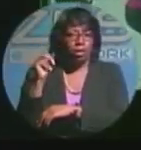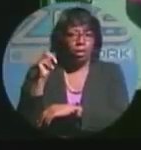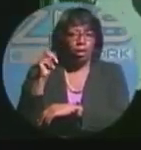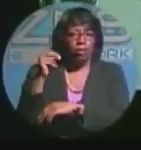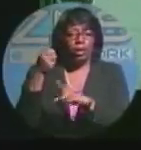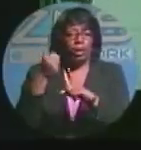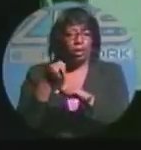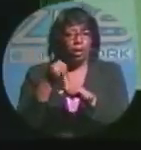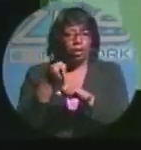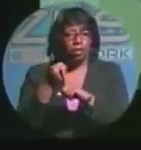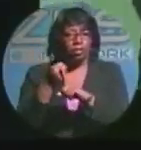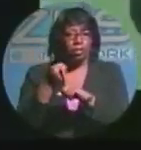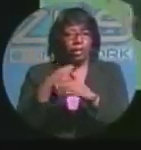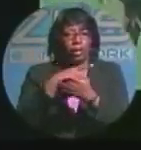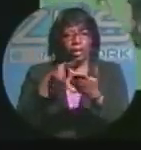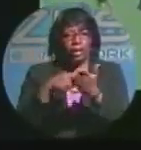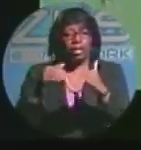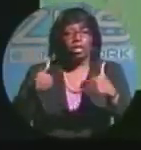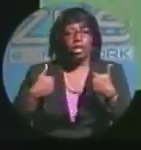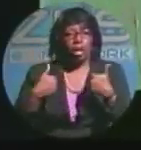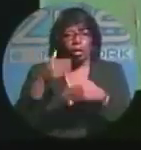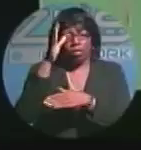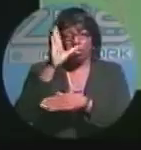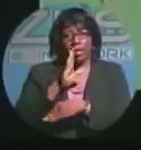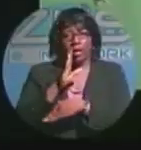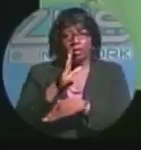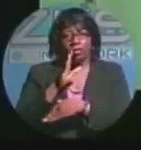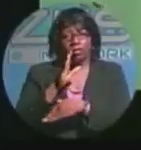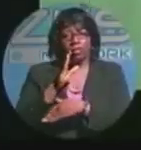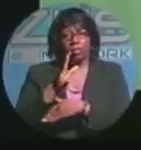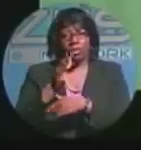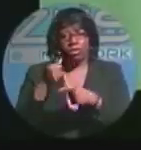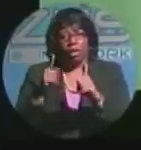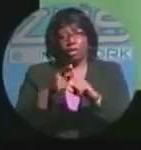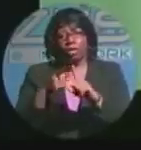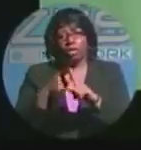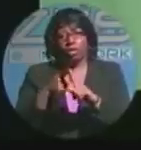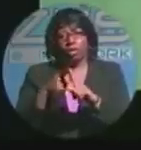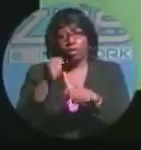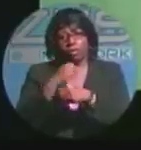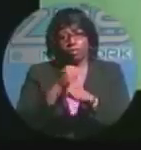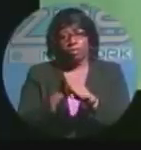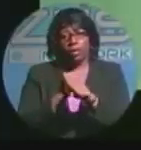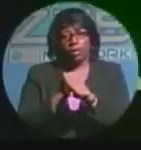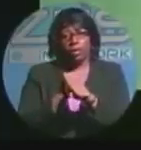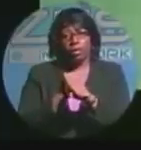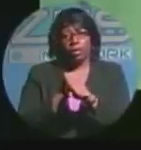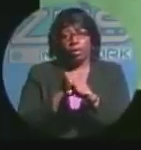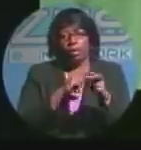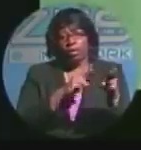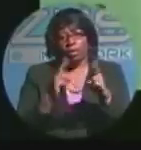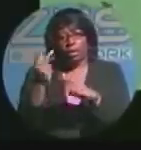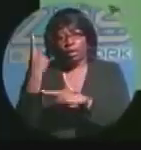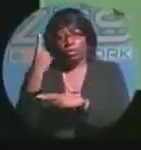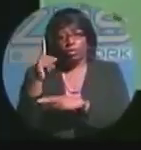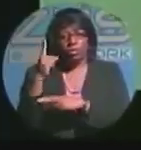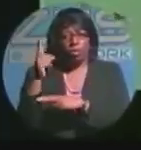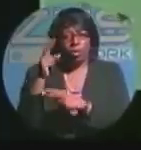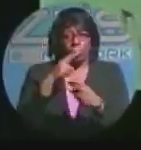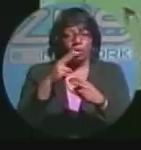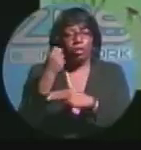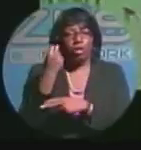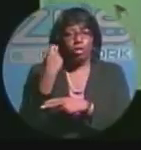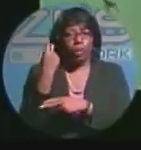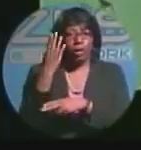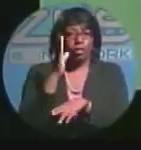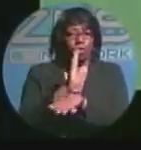the Curtis, these young men not taking any chance, trying to make the necessary preparations. It was about 12 noon on Thursday